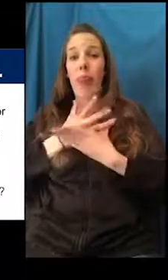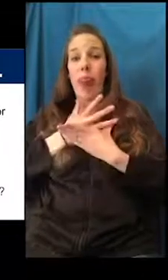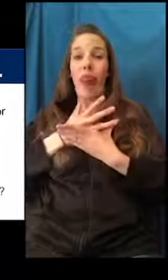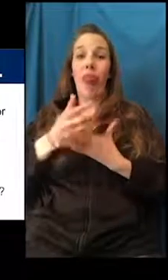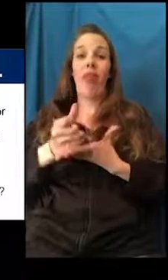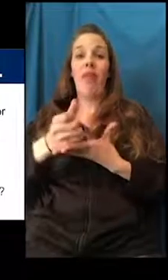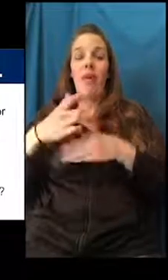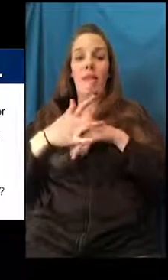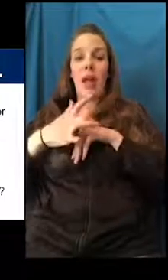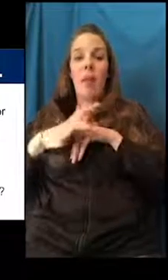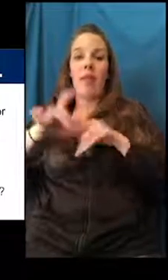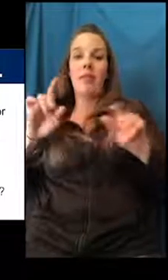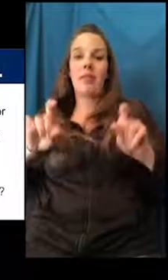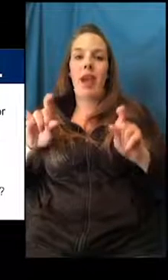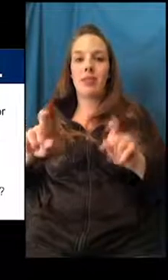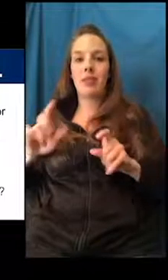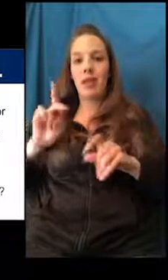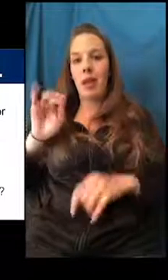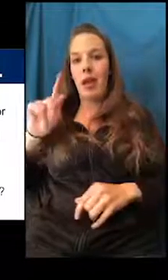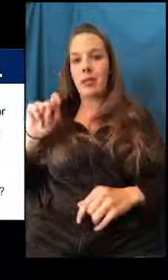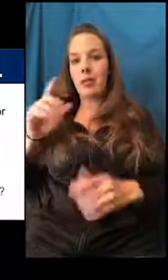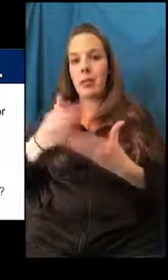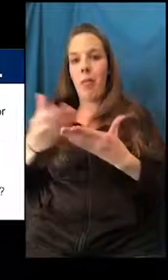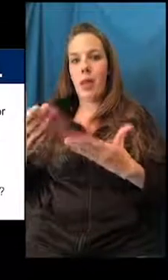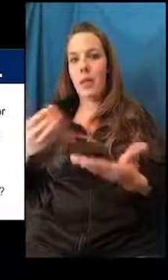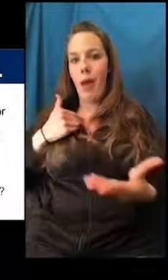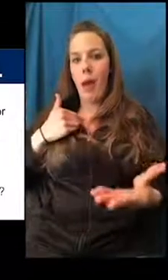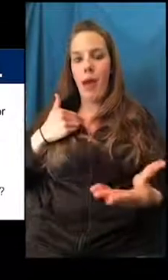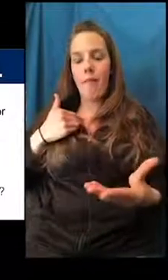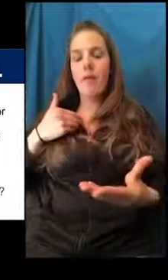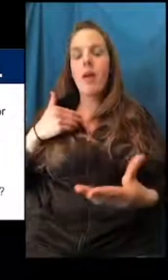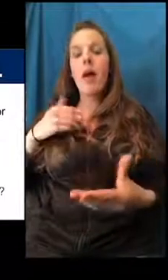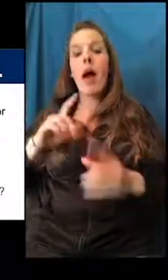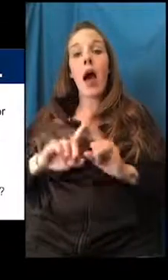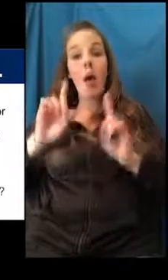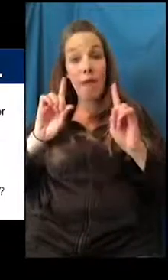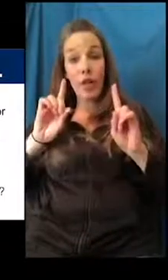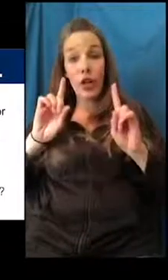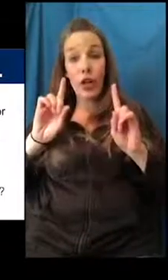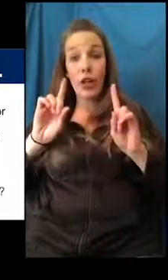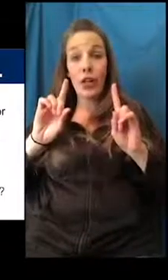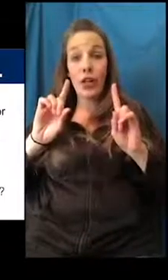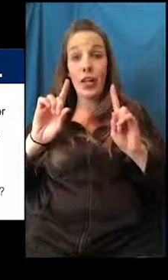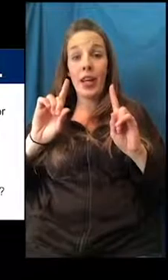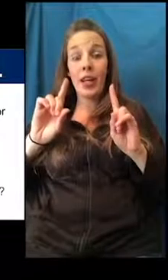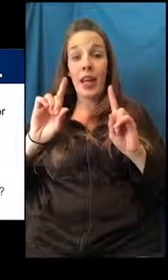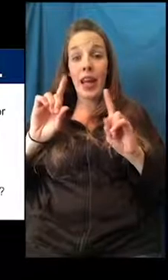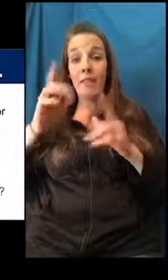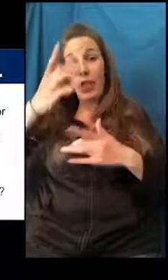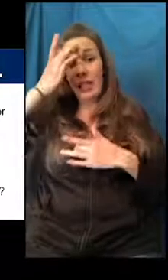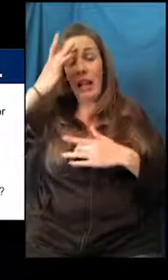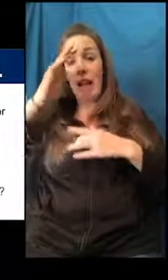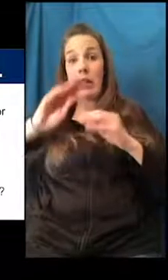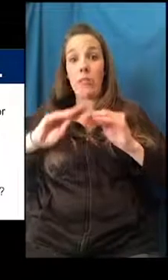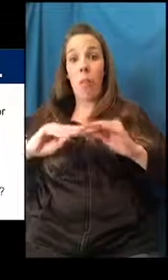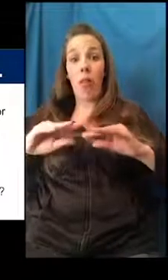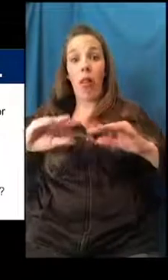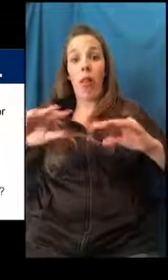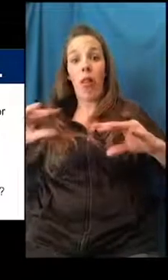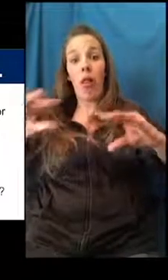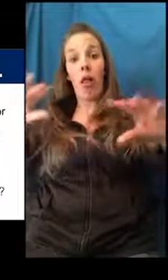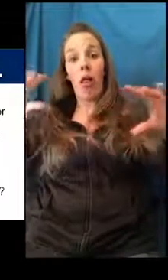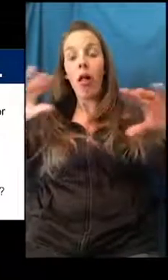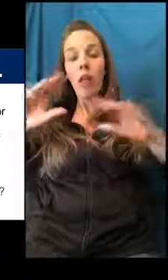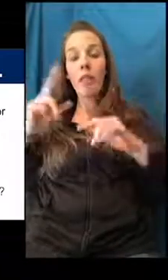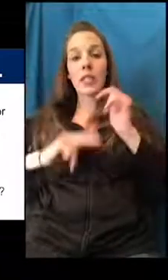test kits and supplies that we have. However, if there is illness circulating throughout the facility, we do want to get on top of that before